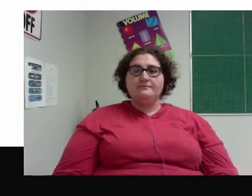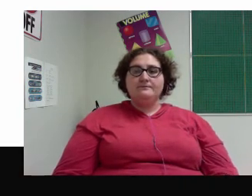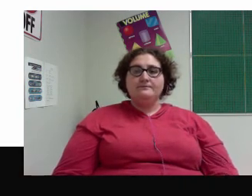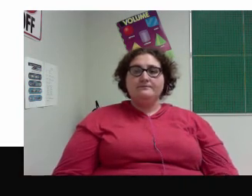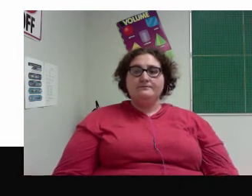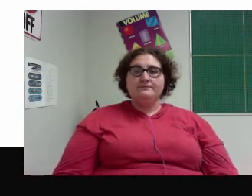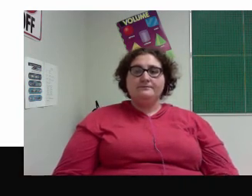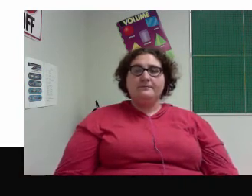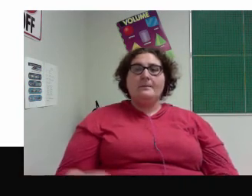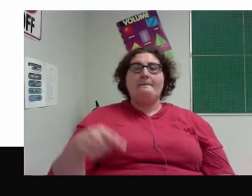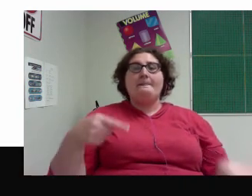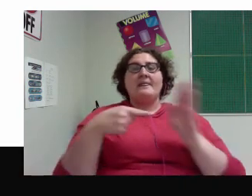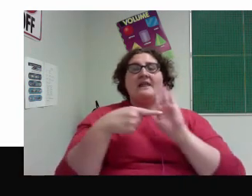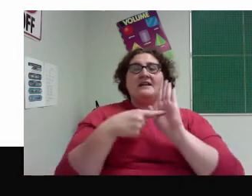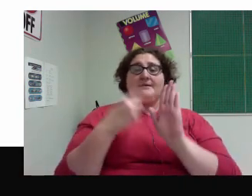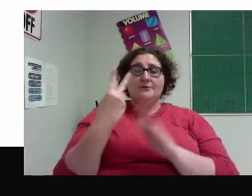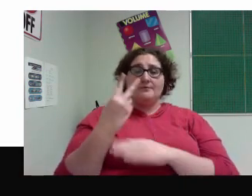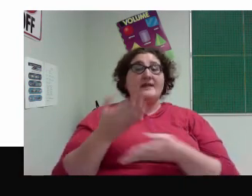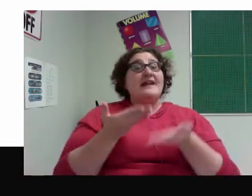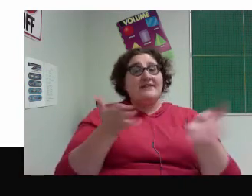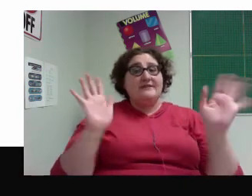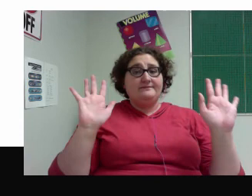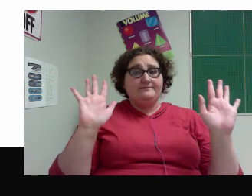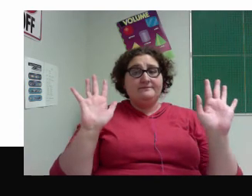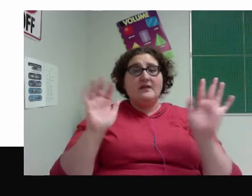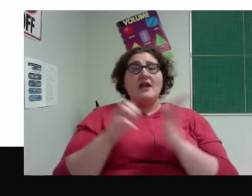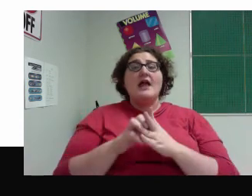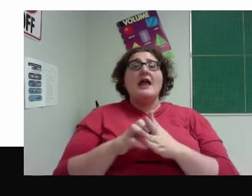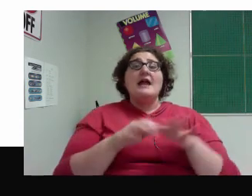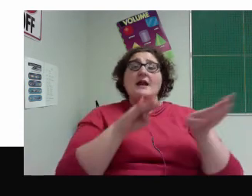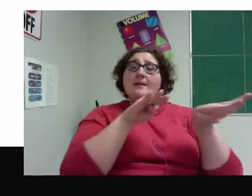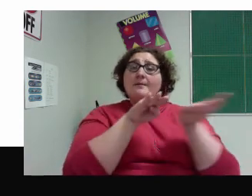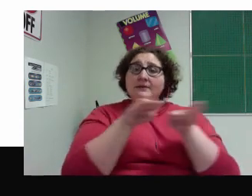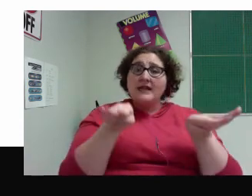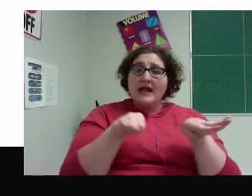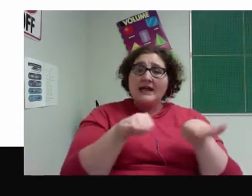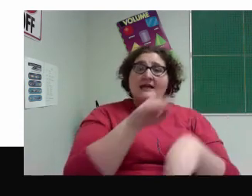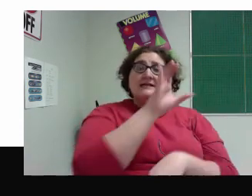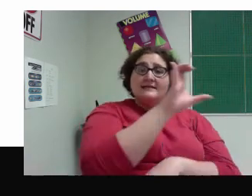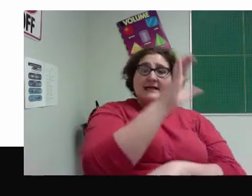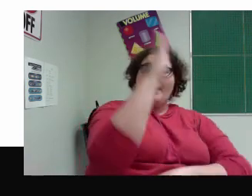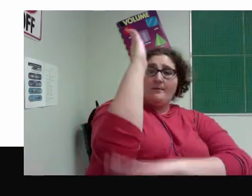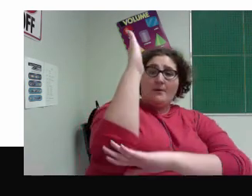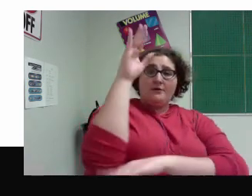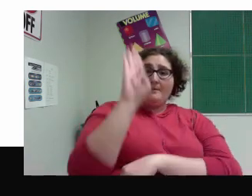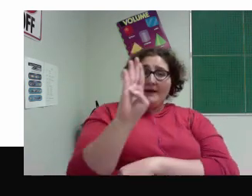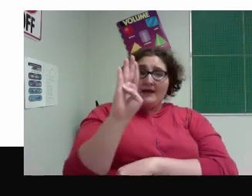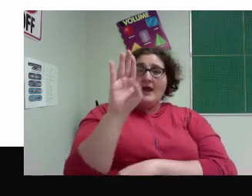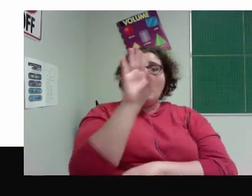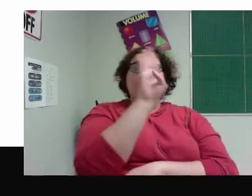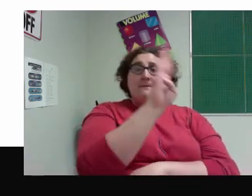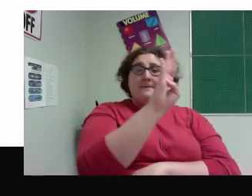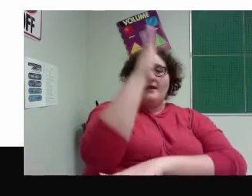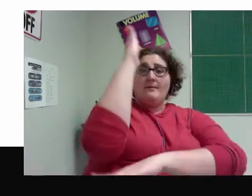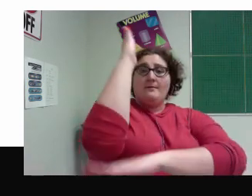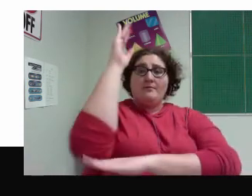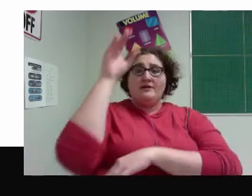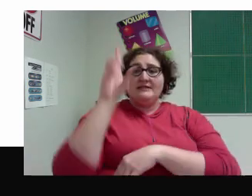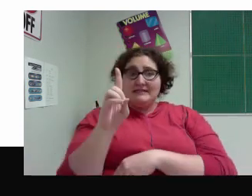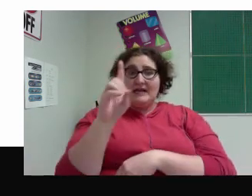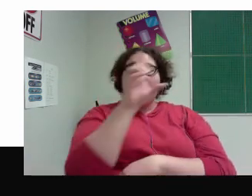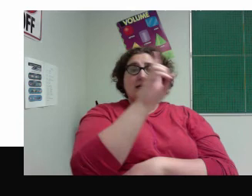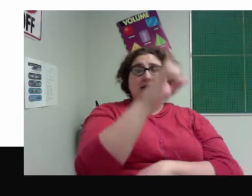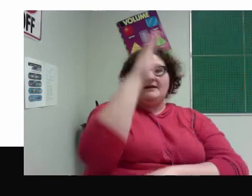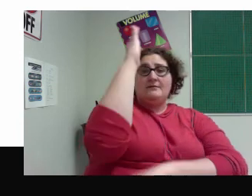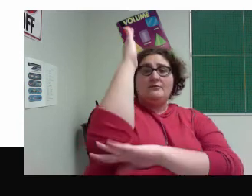Example 2. Given in a plane, C is perpendicular to B, B is perpendicular to D, and D is perpendicular to A. It says, can